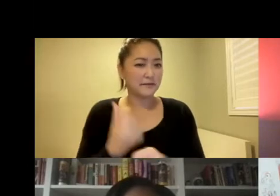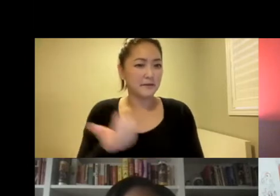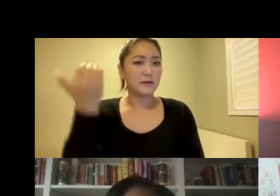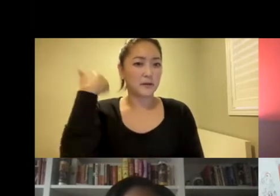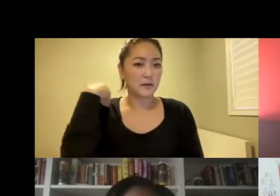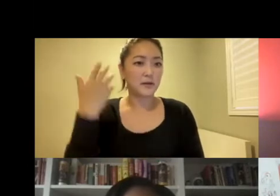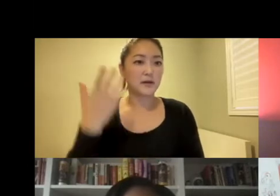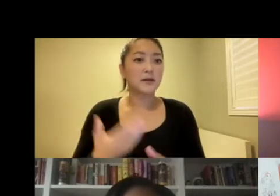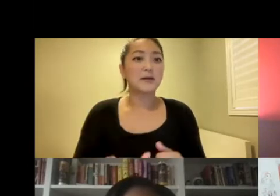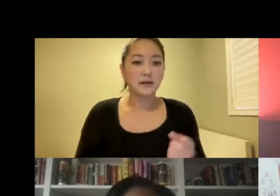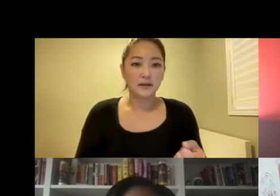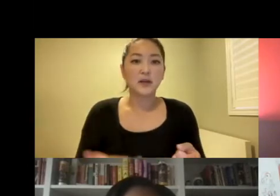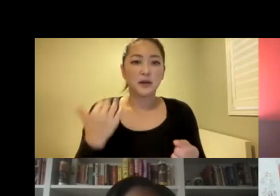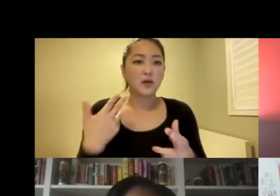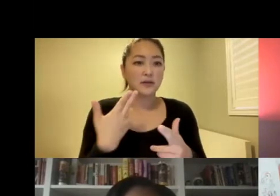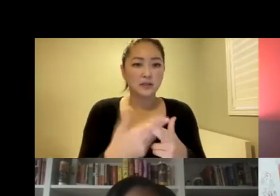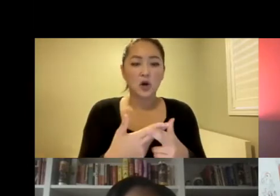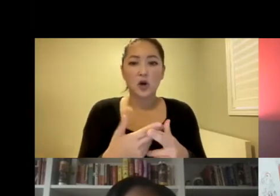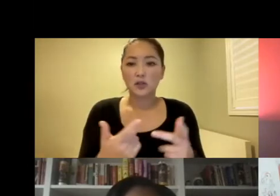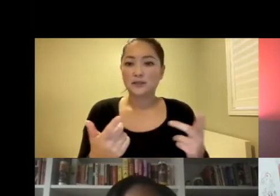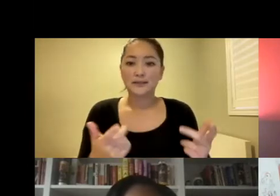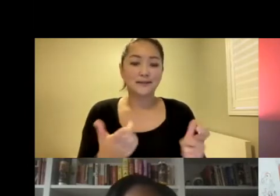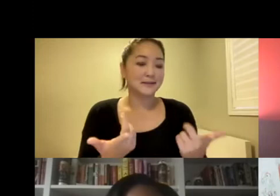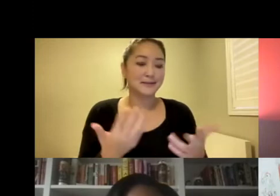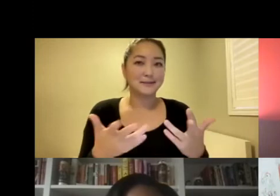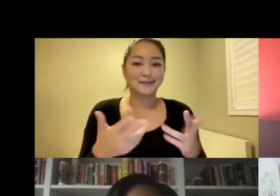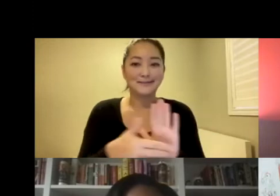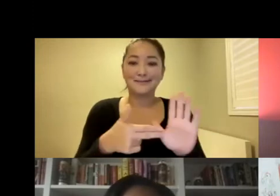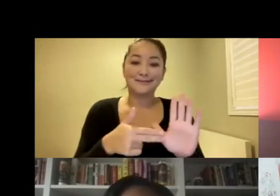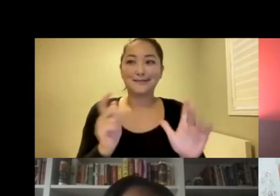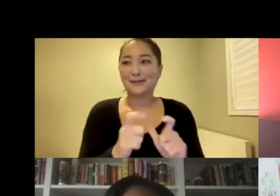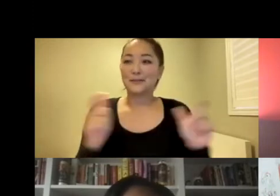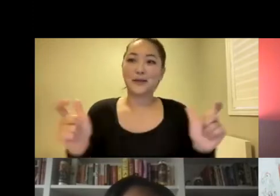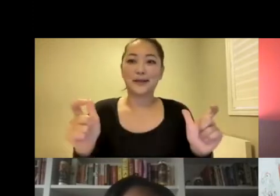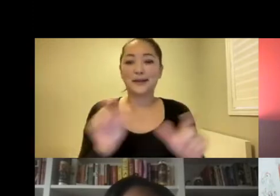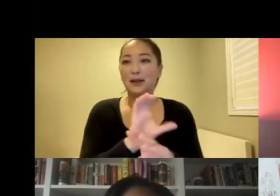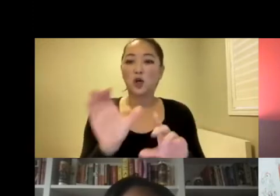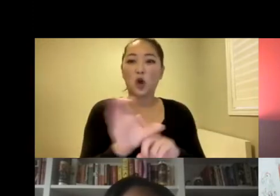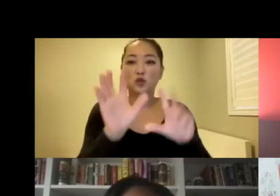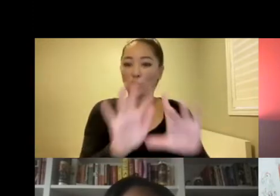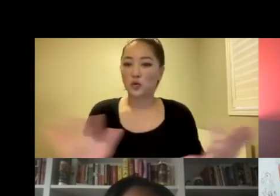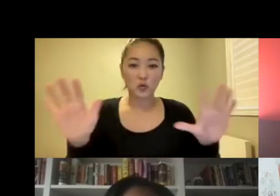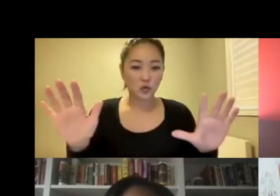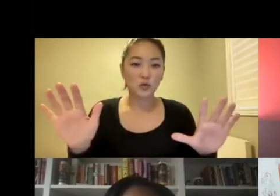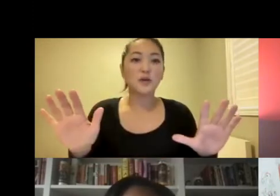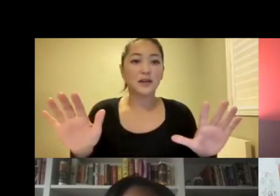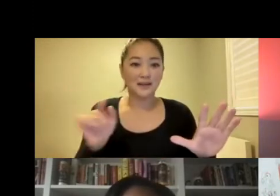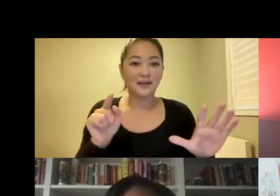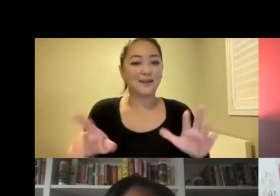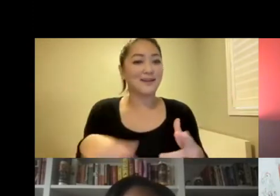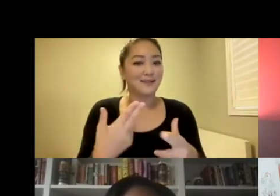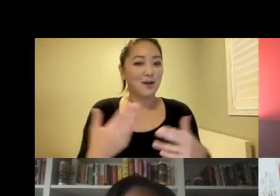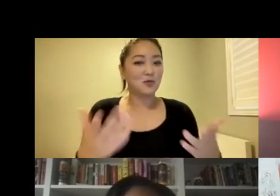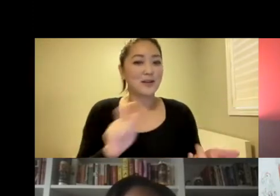Being Multicultural, and we were considered very niche. And the words for how people describe us change over time. At the